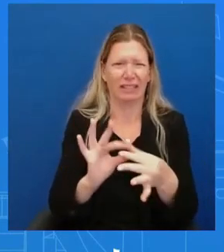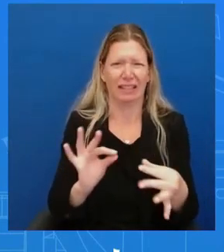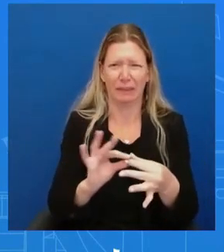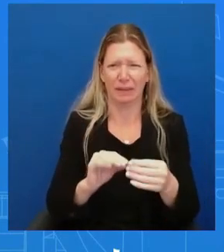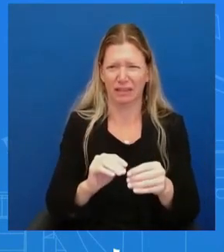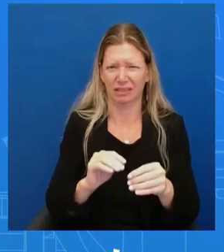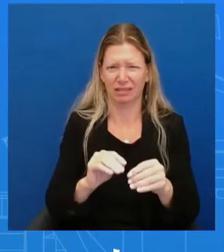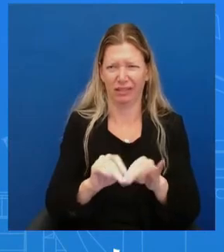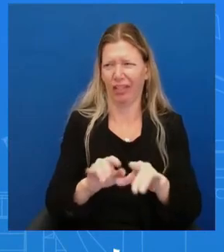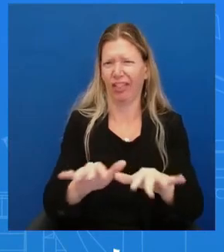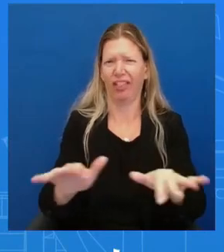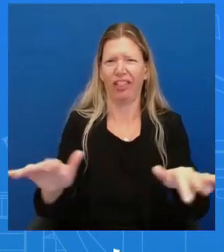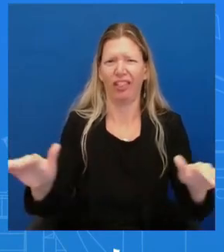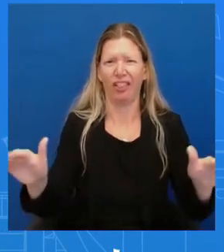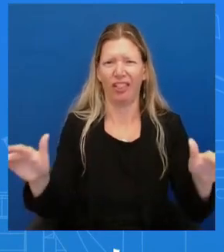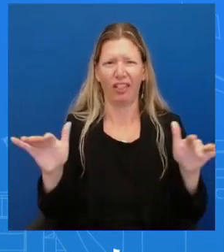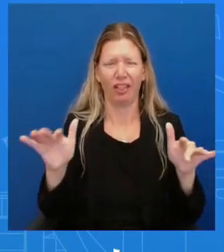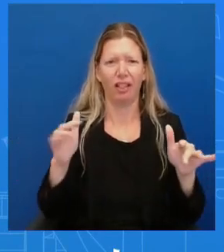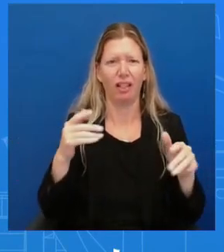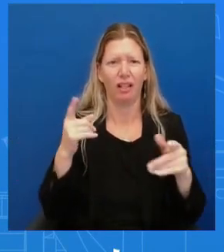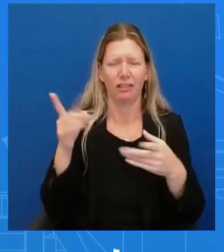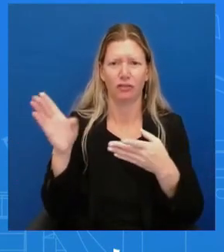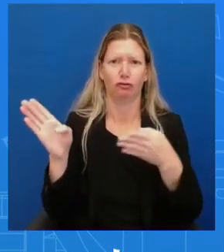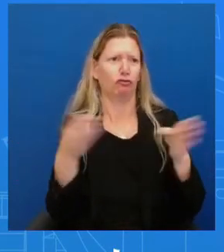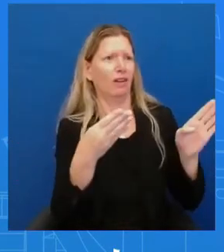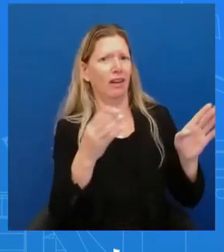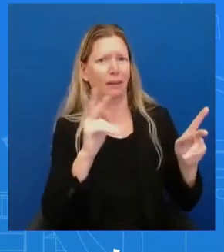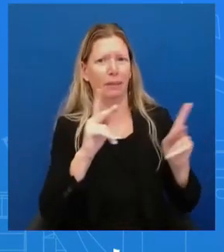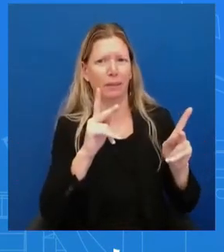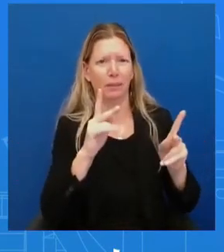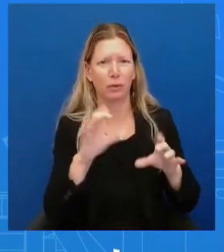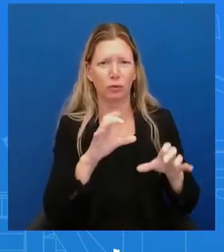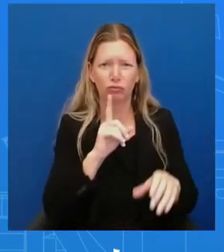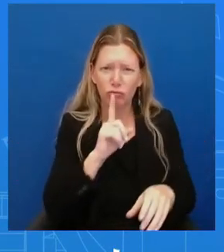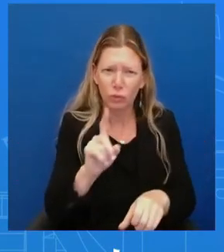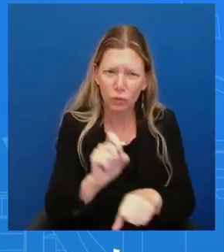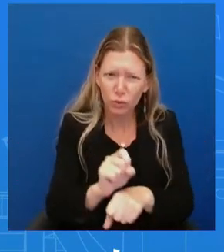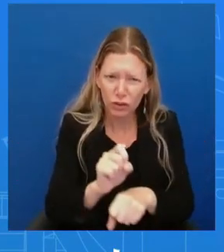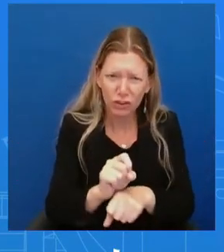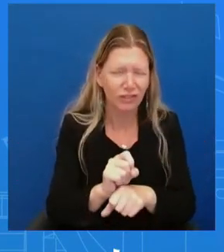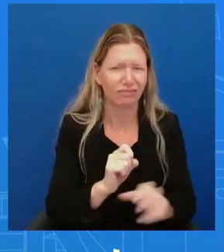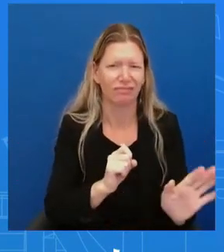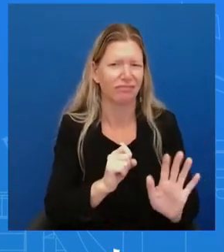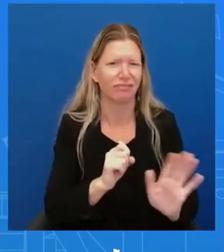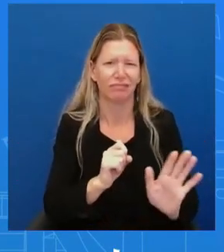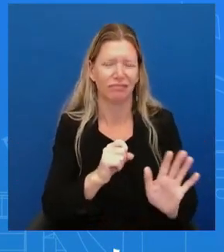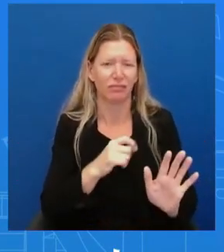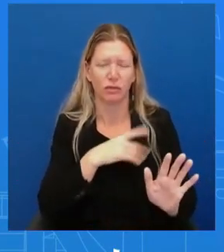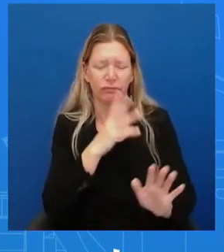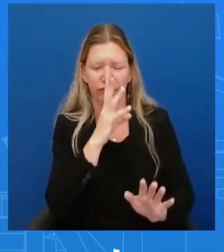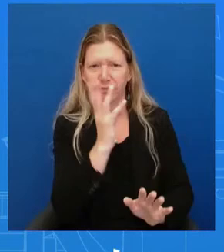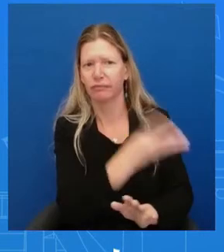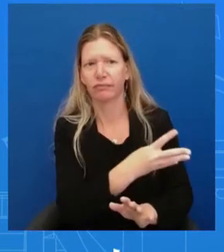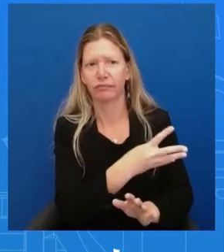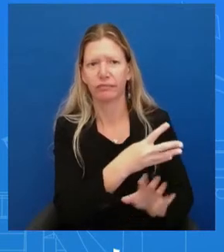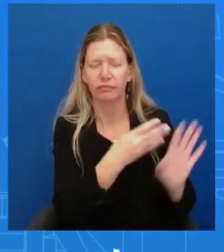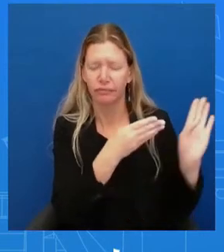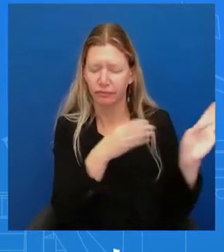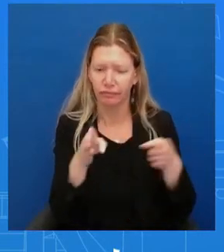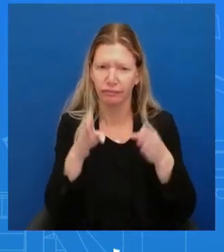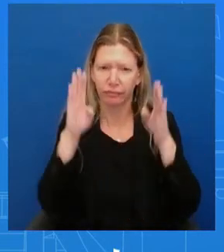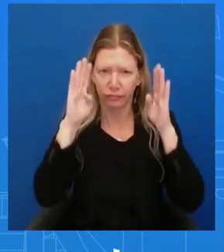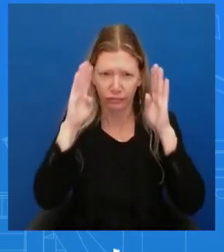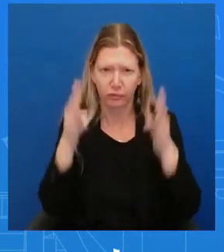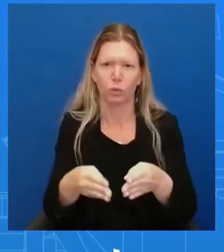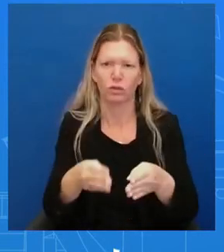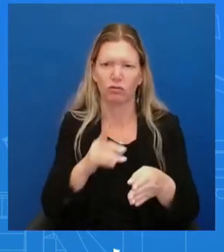do. And so we just have no time for any of this foolishness, and that is, I think, the best way that could